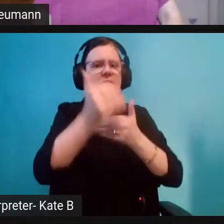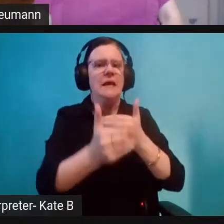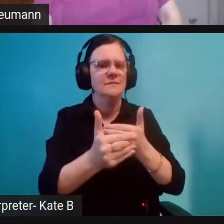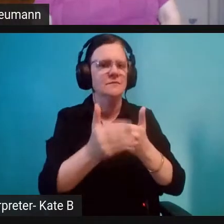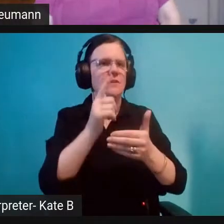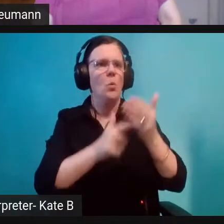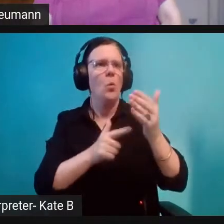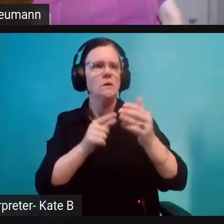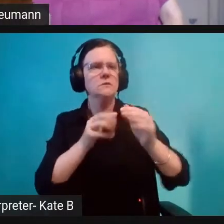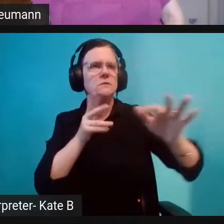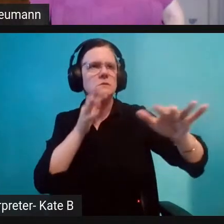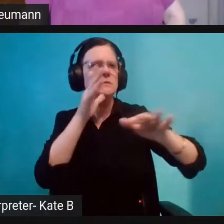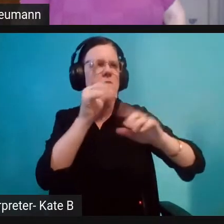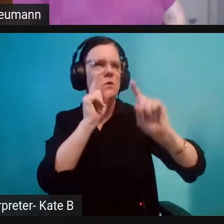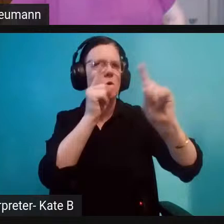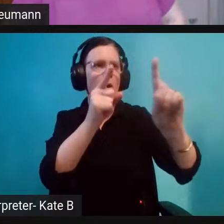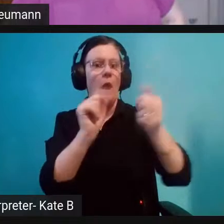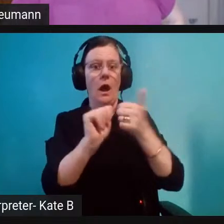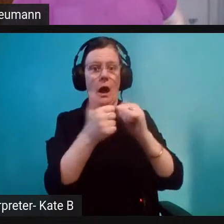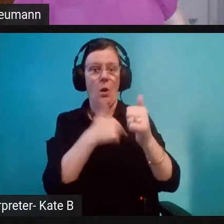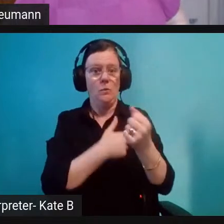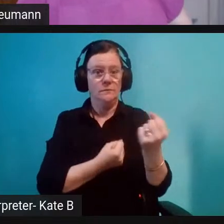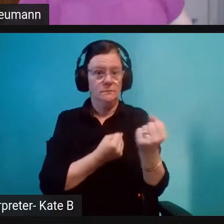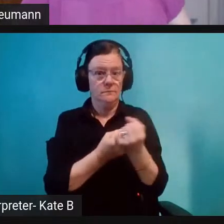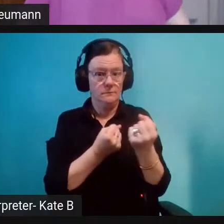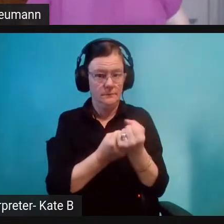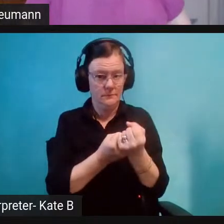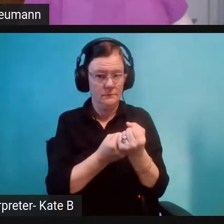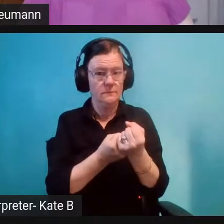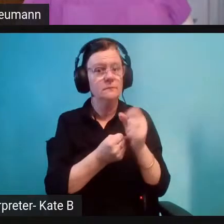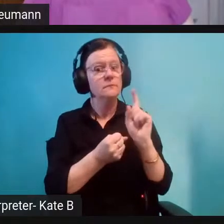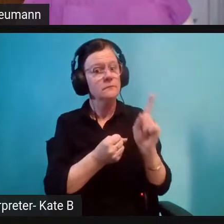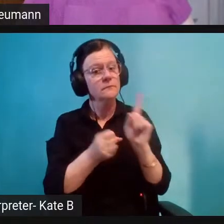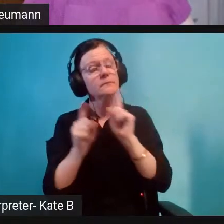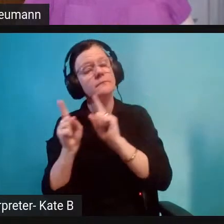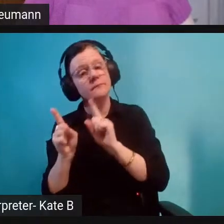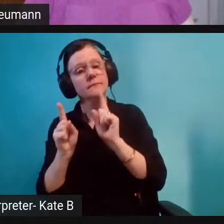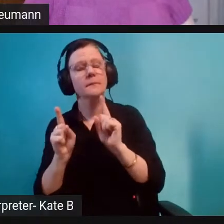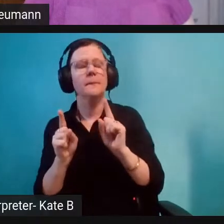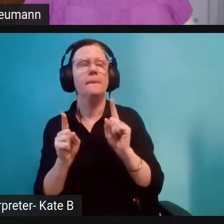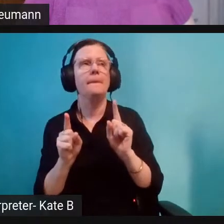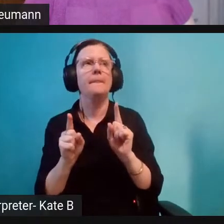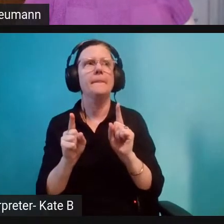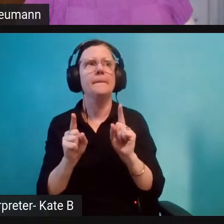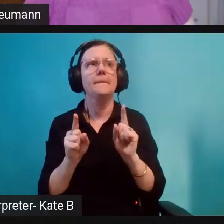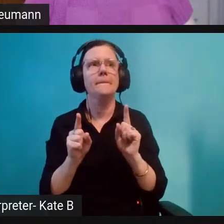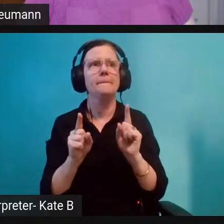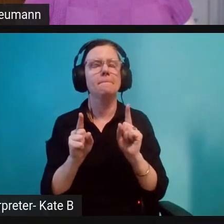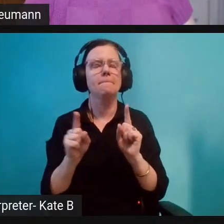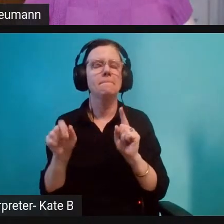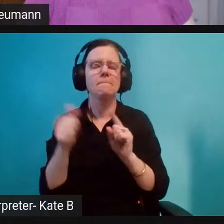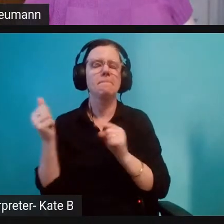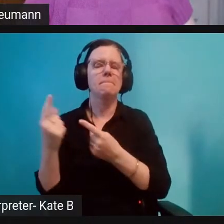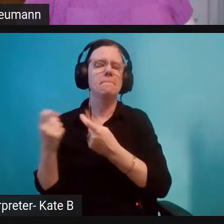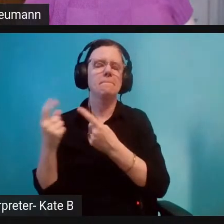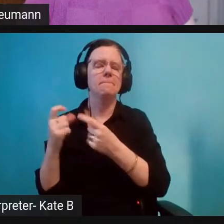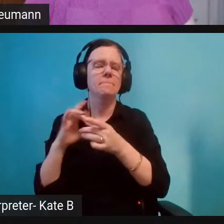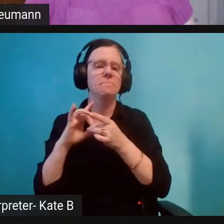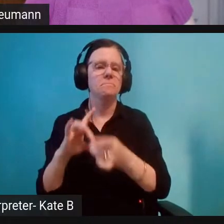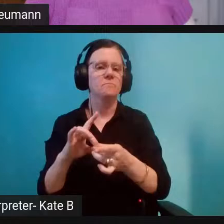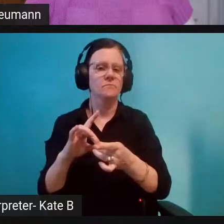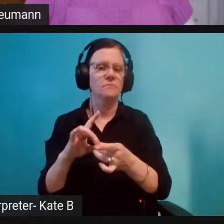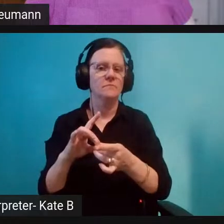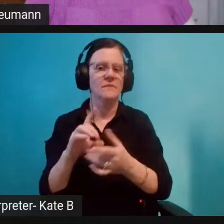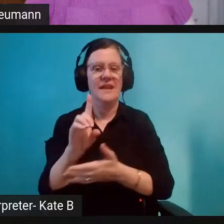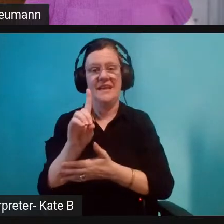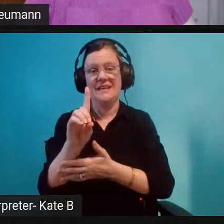learners contribute to this movement? And with that, we also received some questions, particularly about